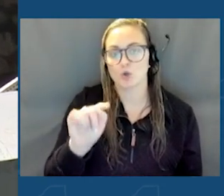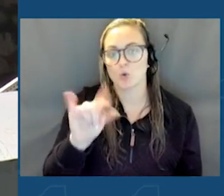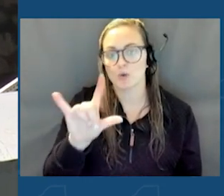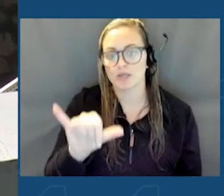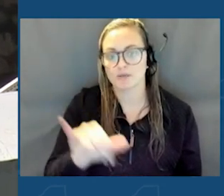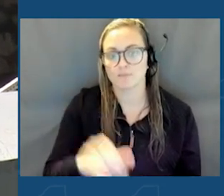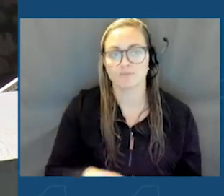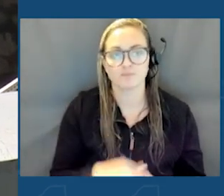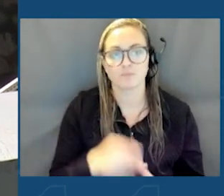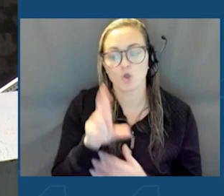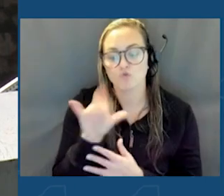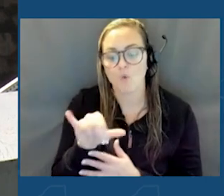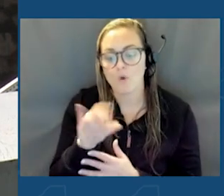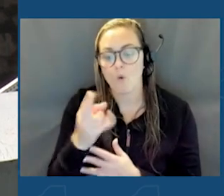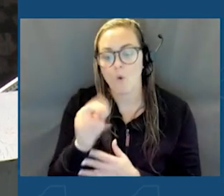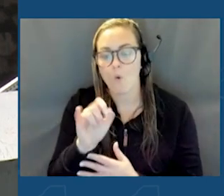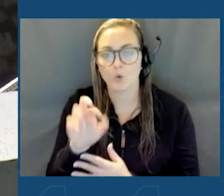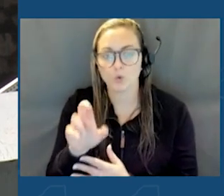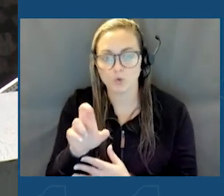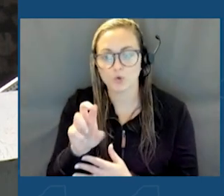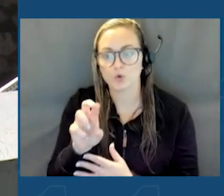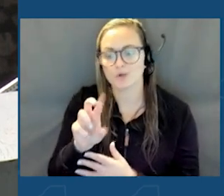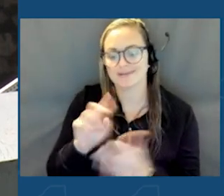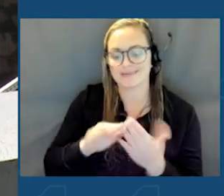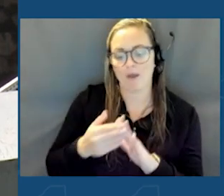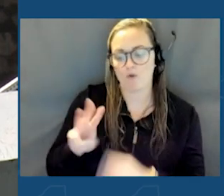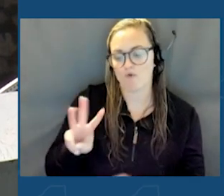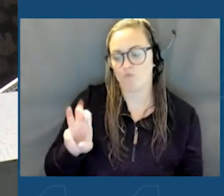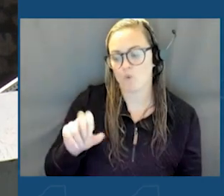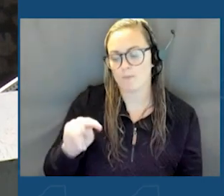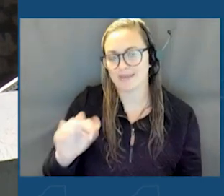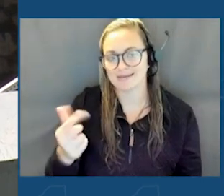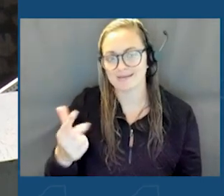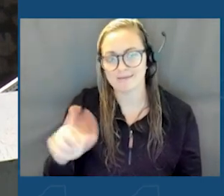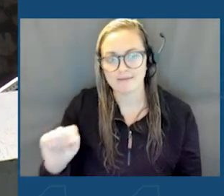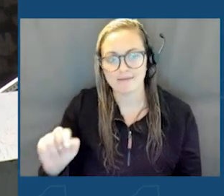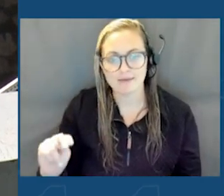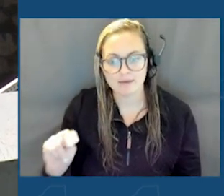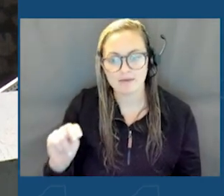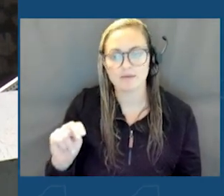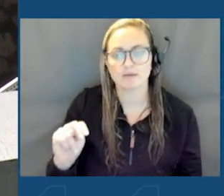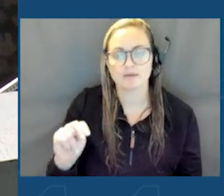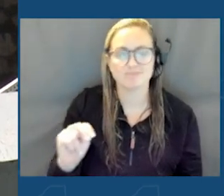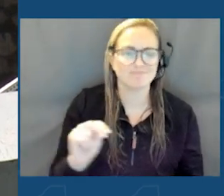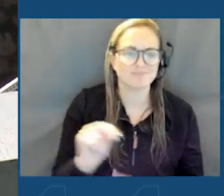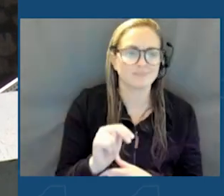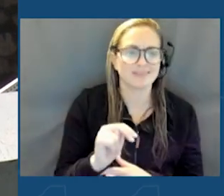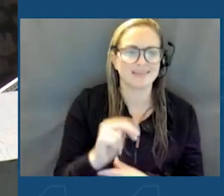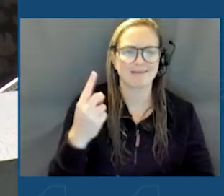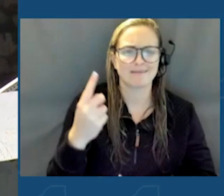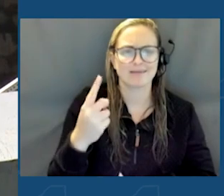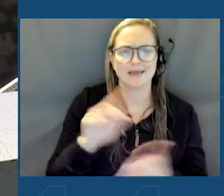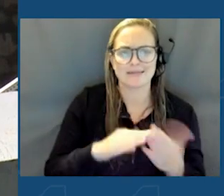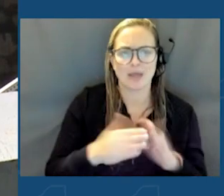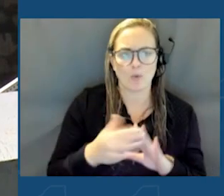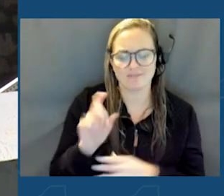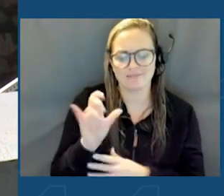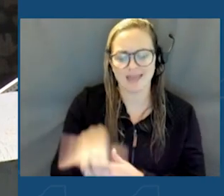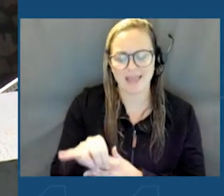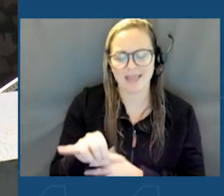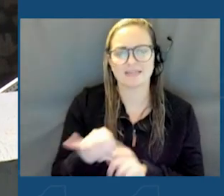Roy Holzer, Town of Wilmington Supervisor, Matt Stanley, Town of Jay Supervisor, Tom